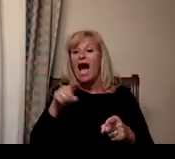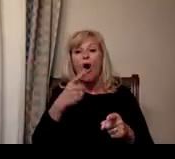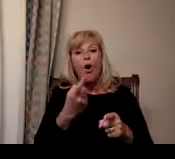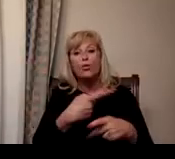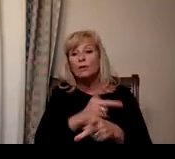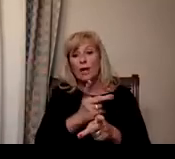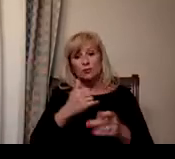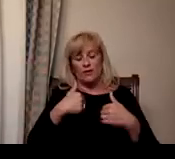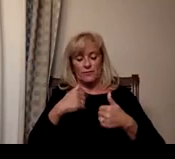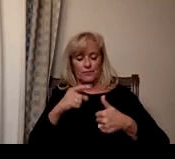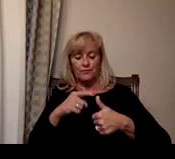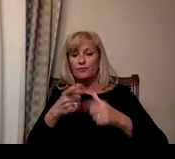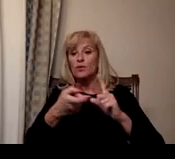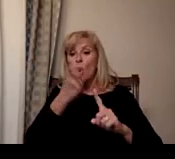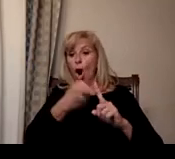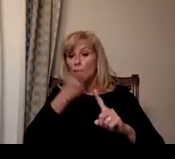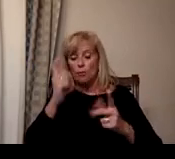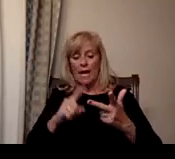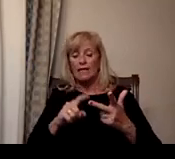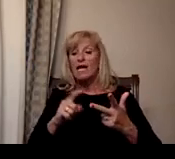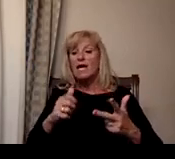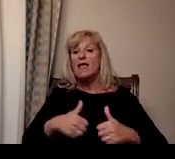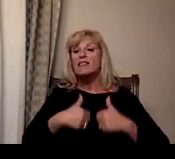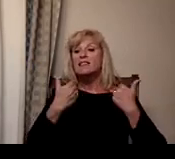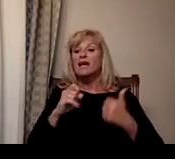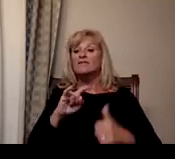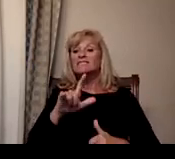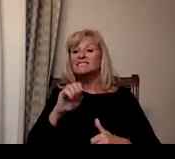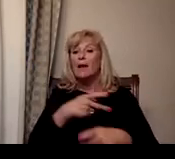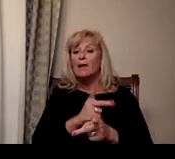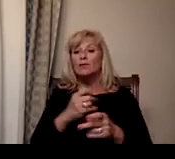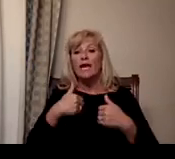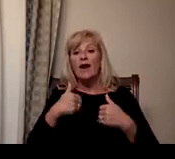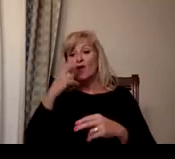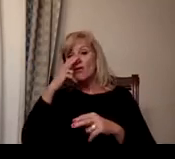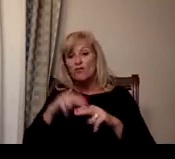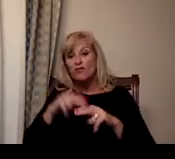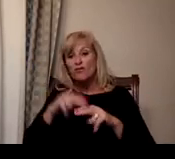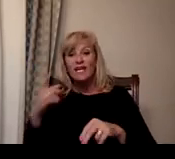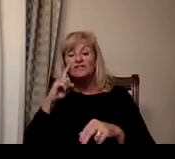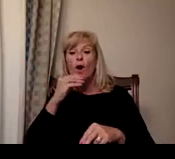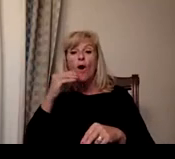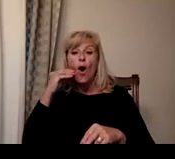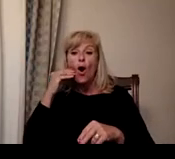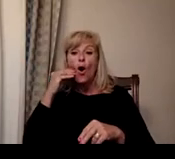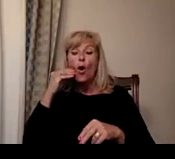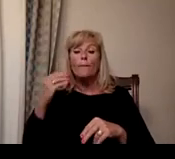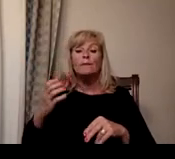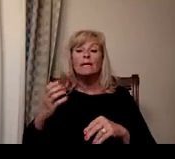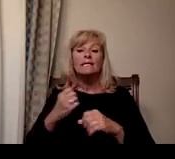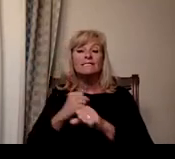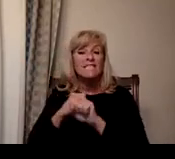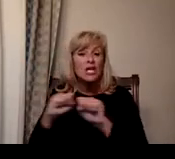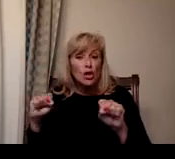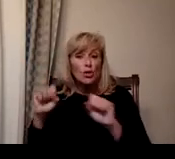autopilot. We have these lifestyle products. We also have fun things in the home security systems. Eventually, we're going to